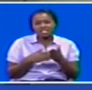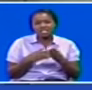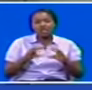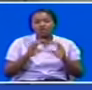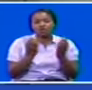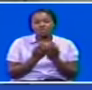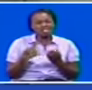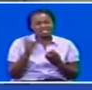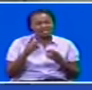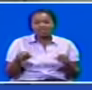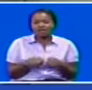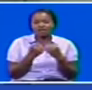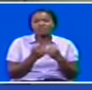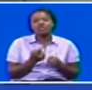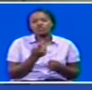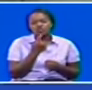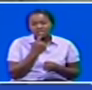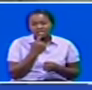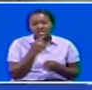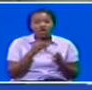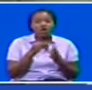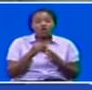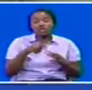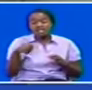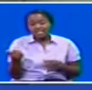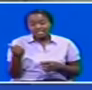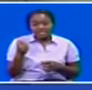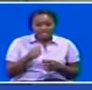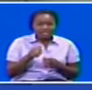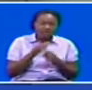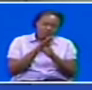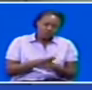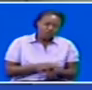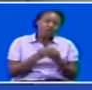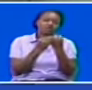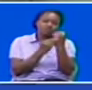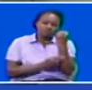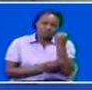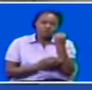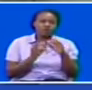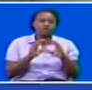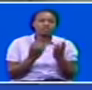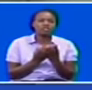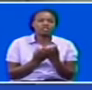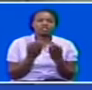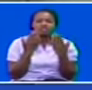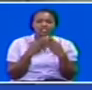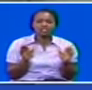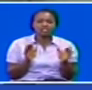happen to the Turkana or any other marginalized community. End of the statement.